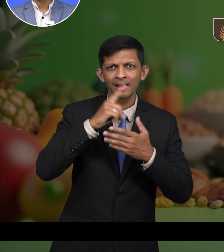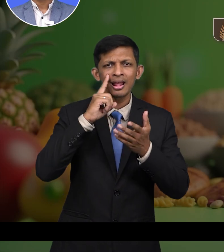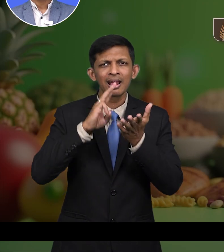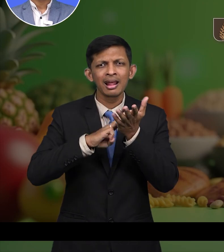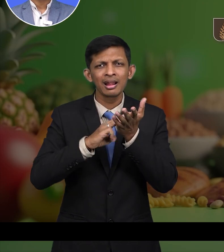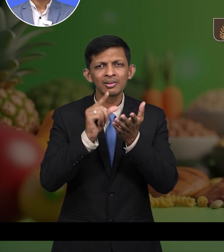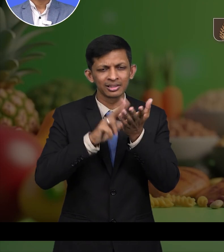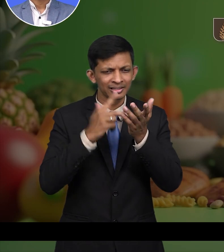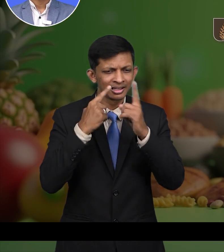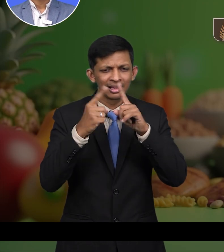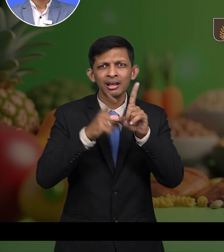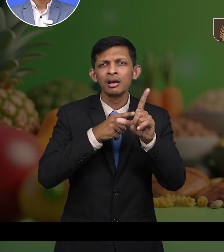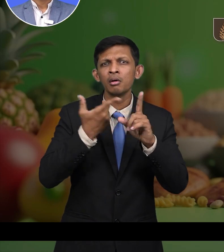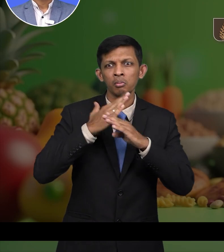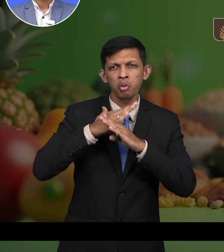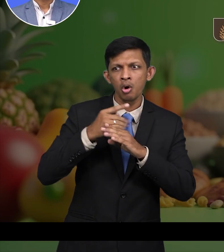immunity.